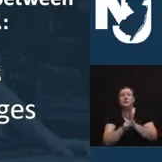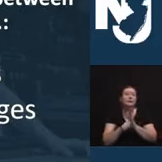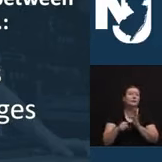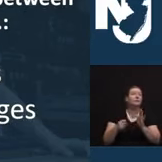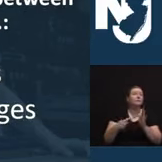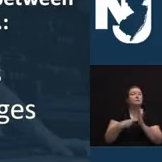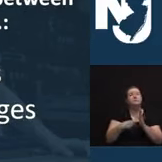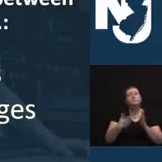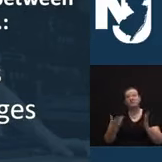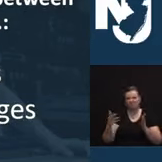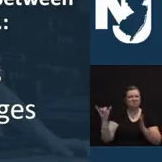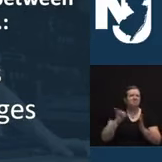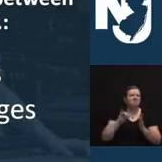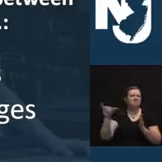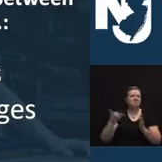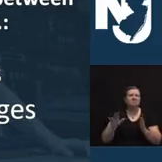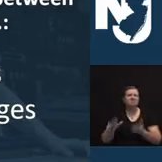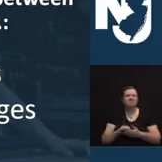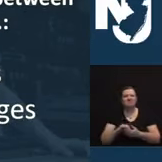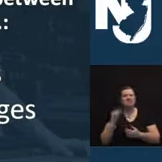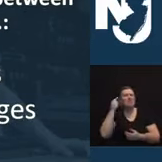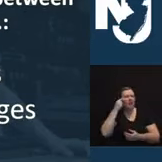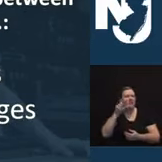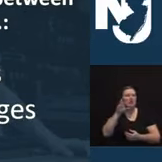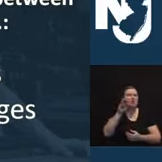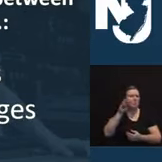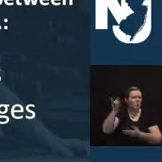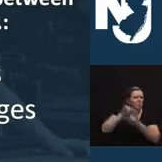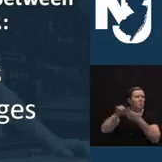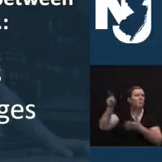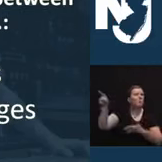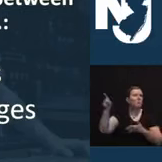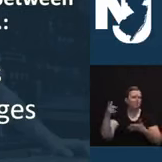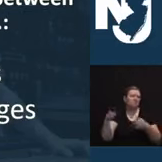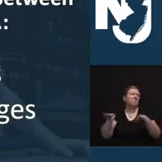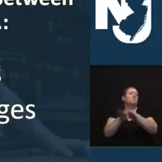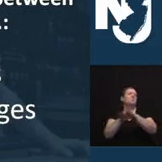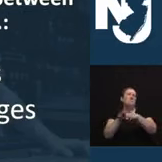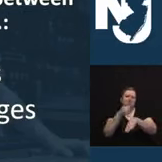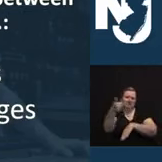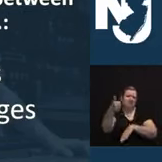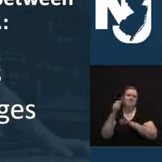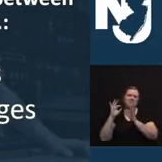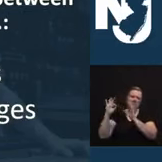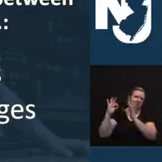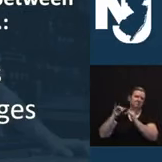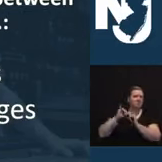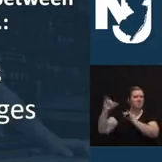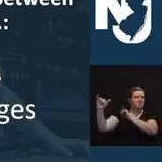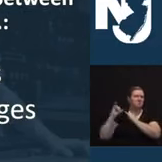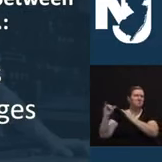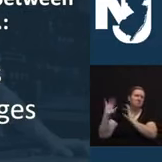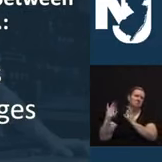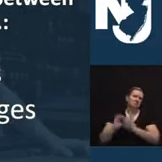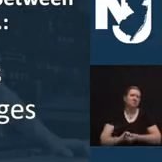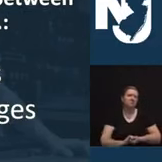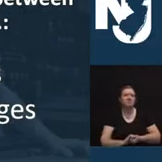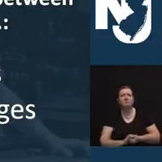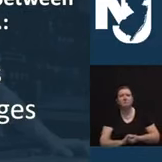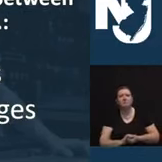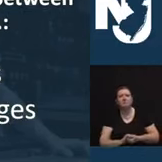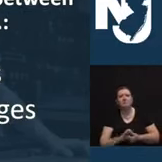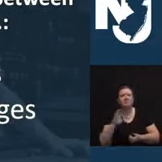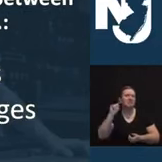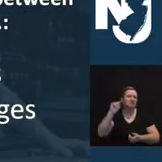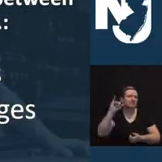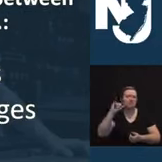Cuomo announced a 10 p.m. closure time yesterday, but Connecticut has also instituted a 10 p.m.